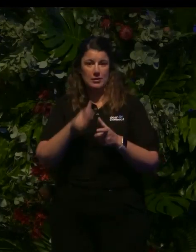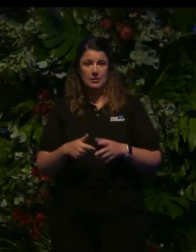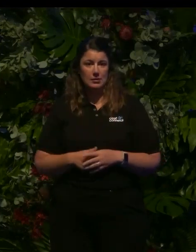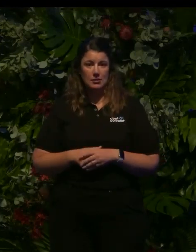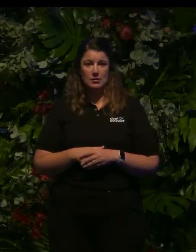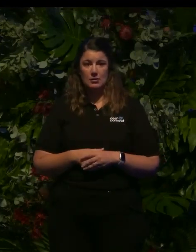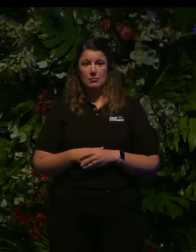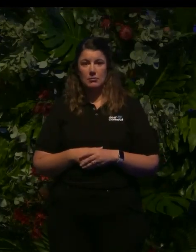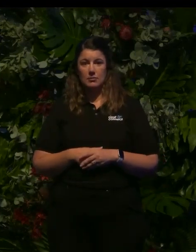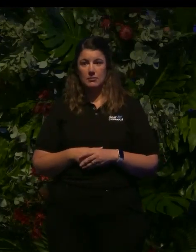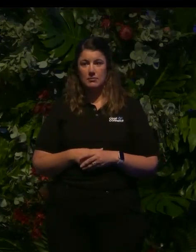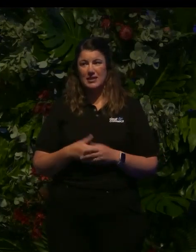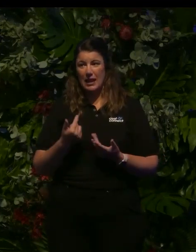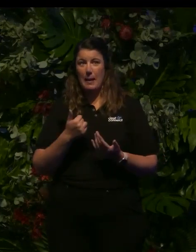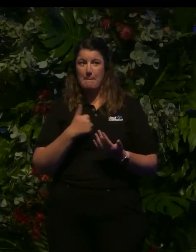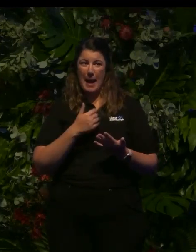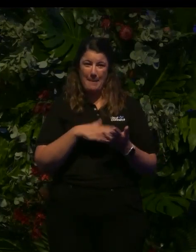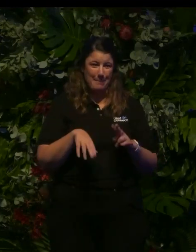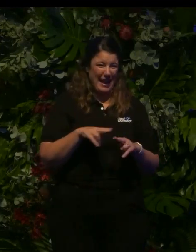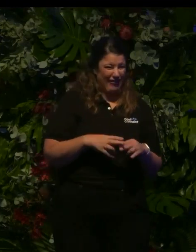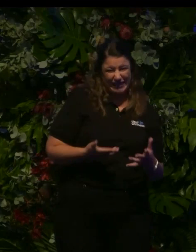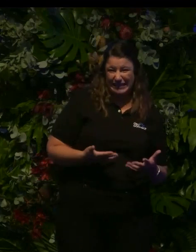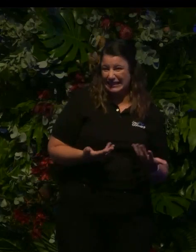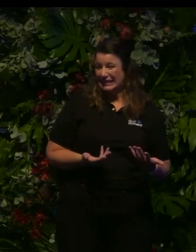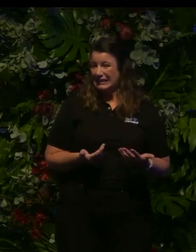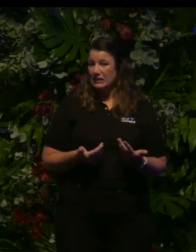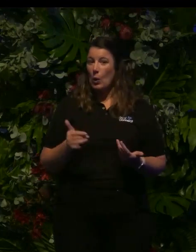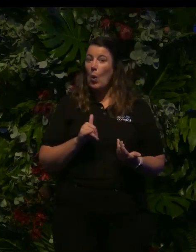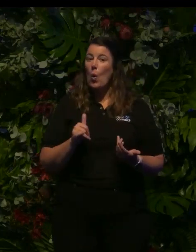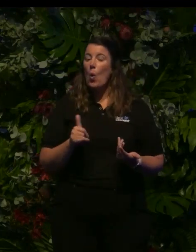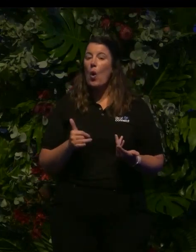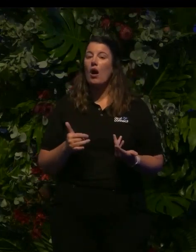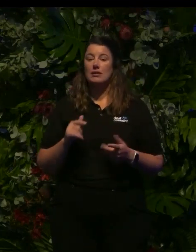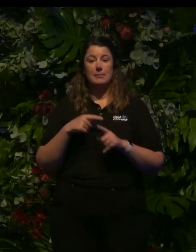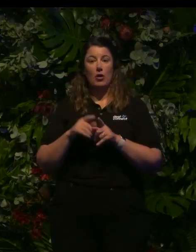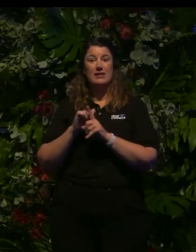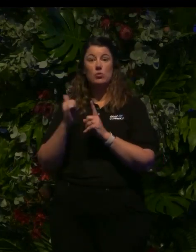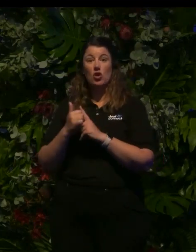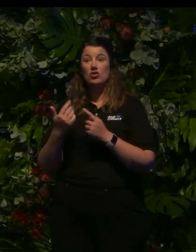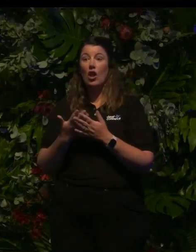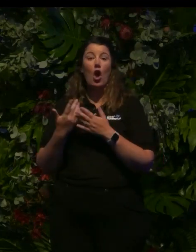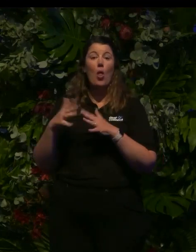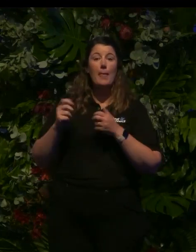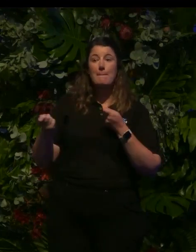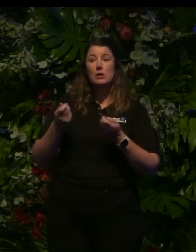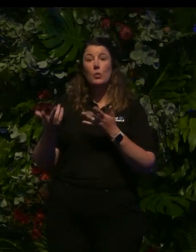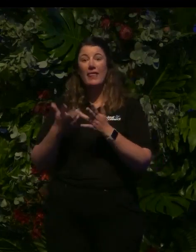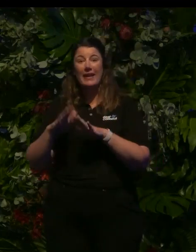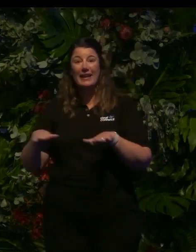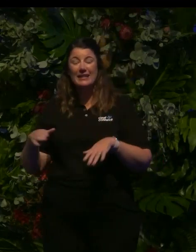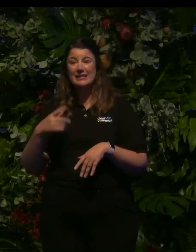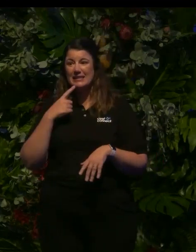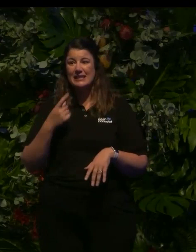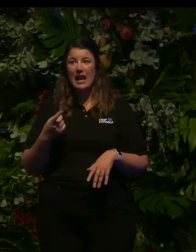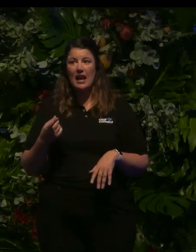like, oh, you know, my parents. Mm-hmm. Or, you know, like situation on buses, and where is your father? Oh, here, I